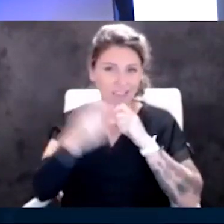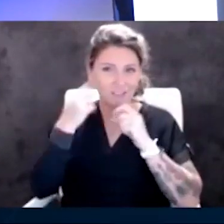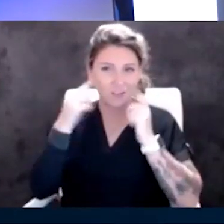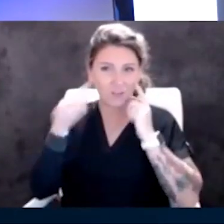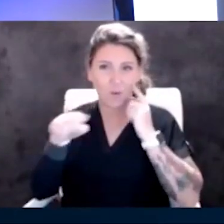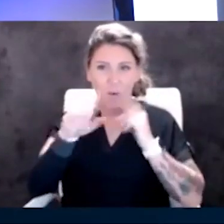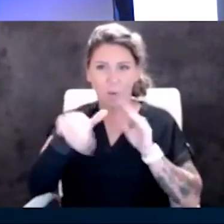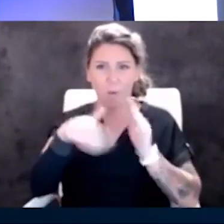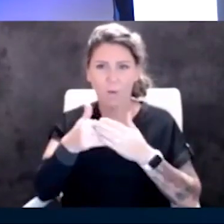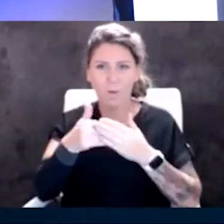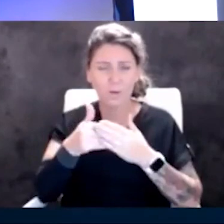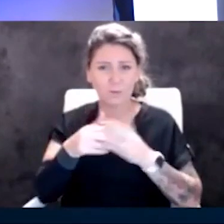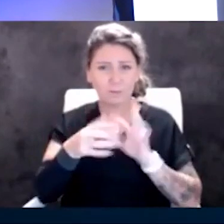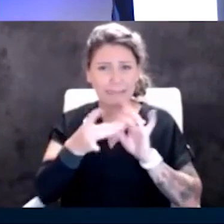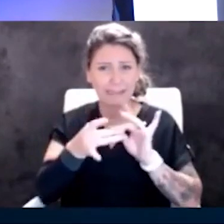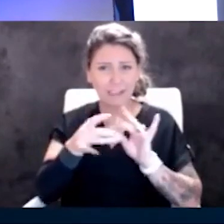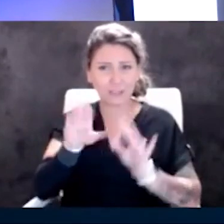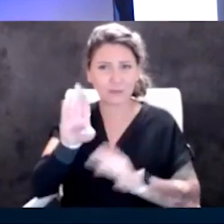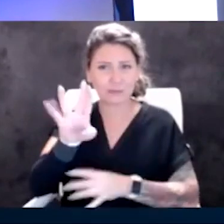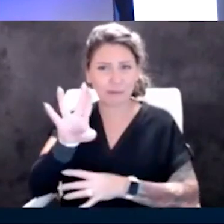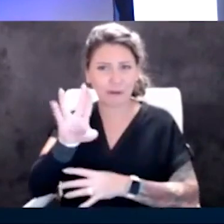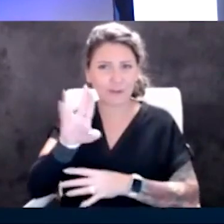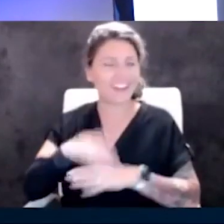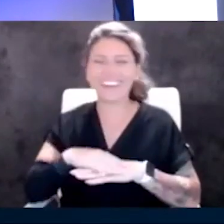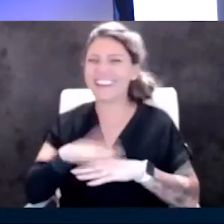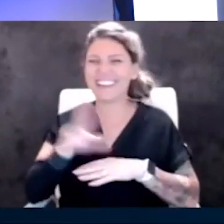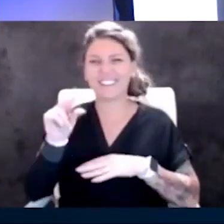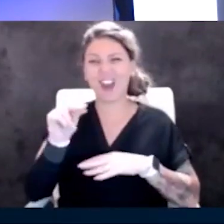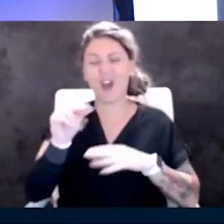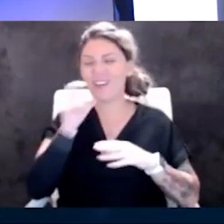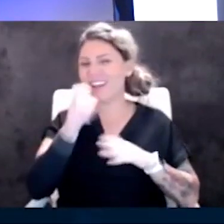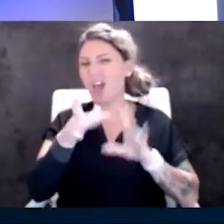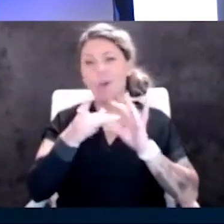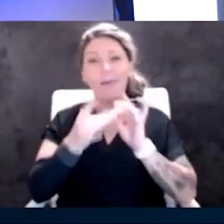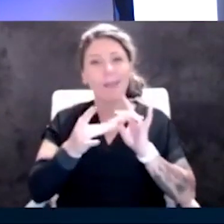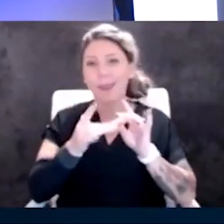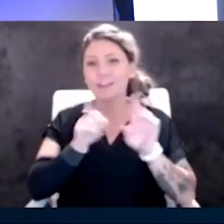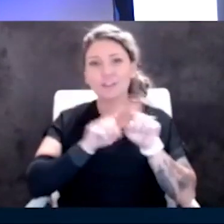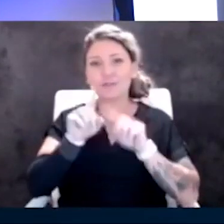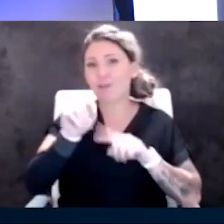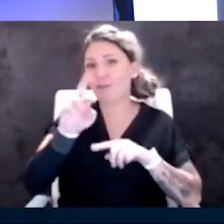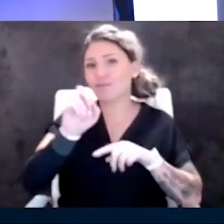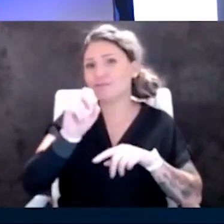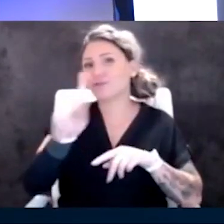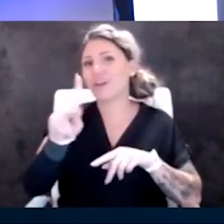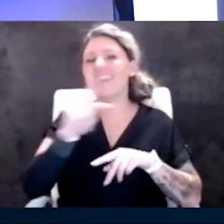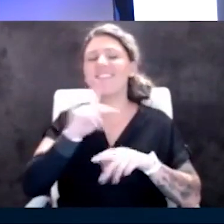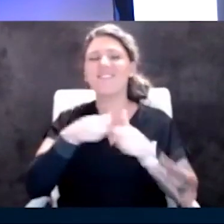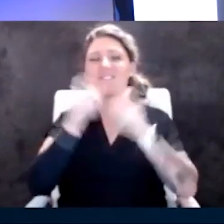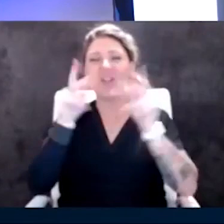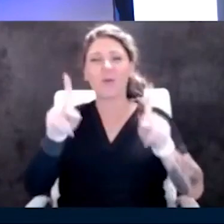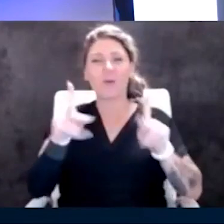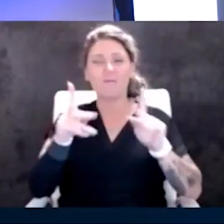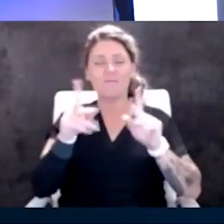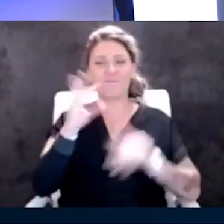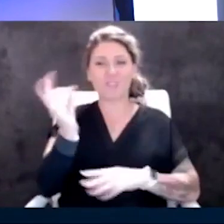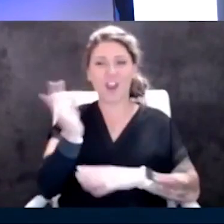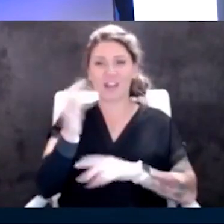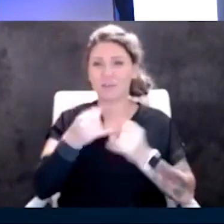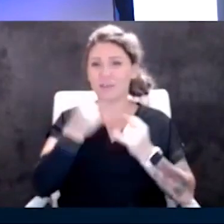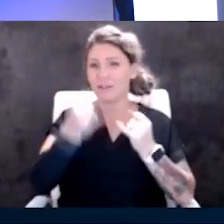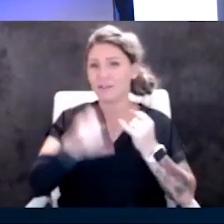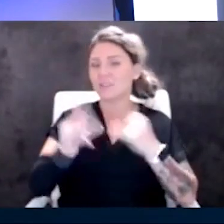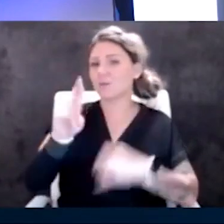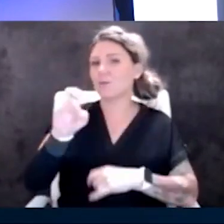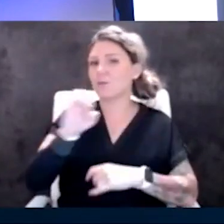know. So nothing about Star Trek, but I'm going to save. I just want everyone to know I'm going to save these for follow-up Friday. Okay. But we're going to give the last one to Rebecca. Do you